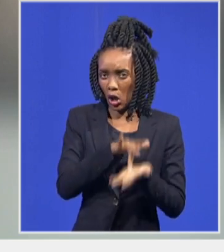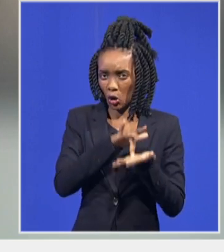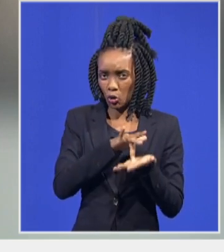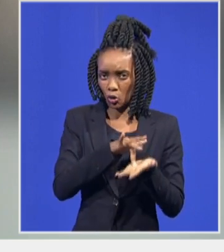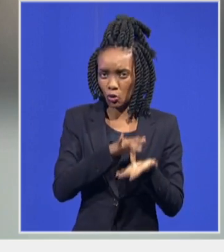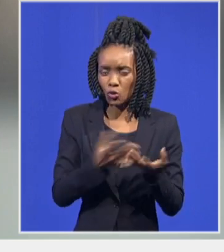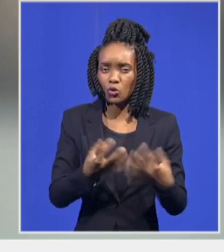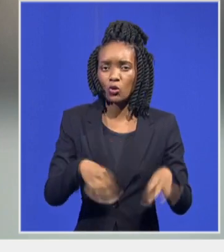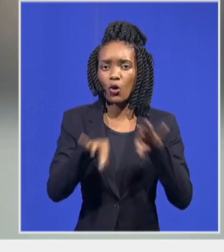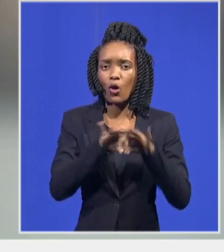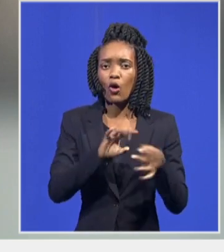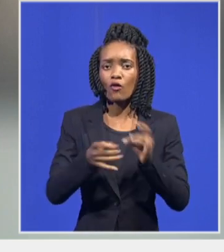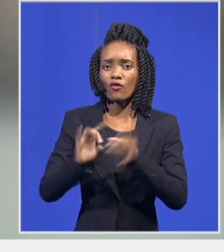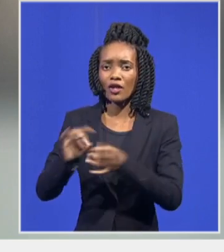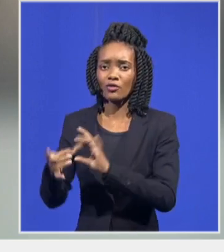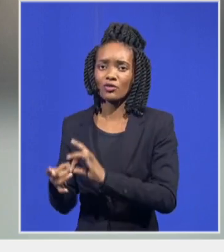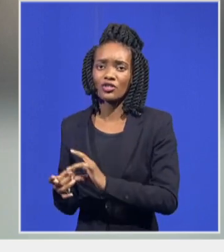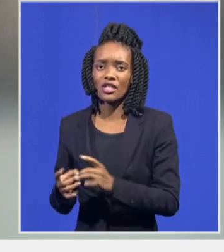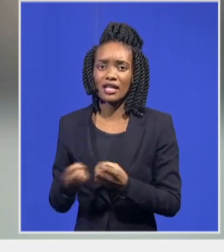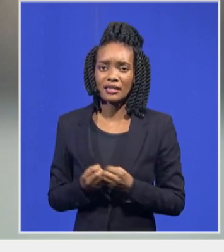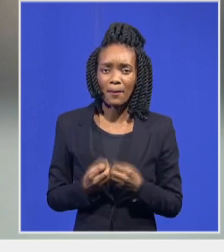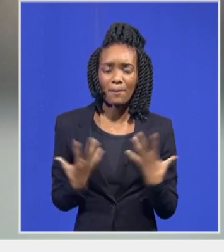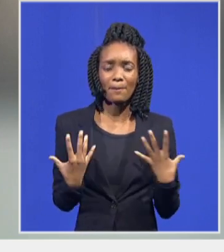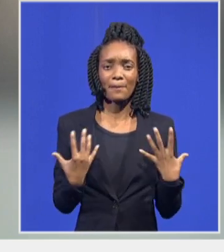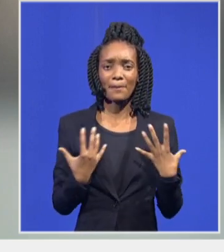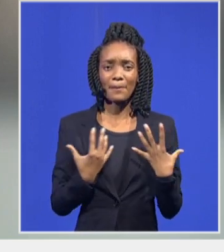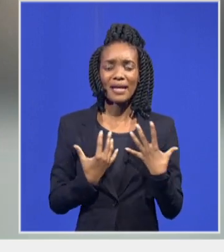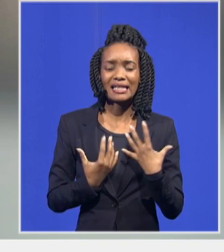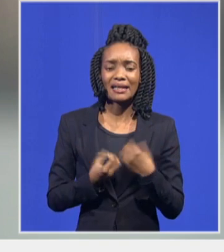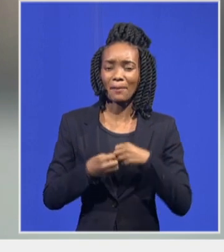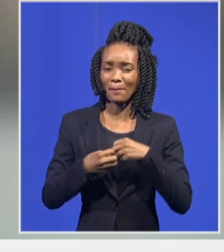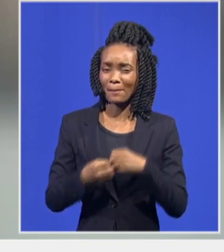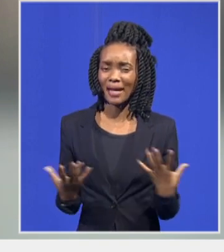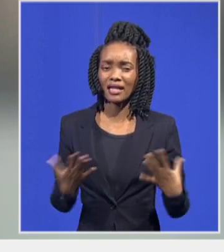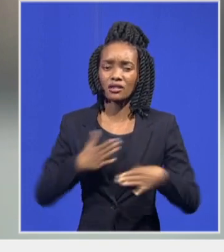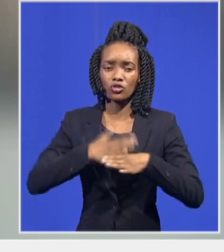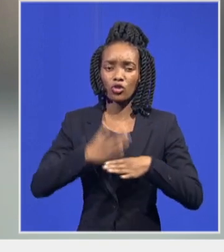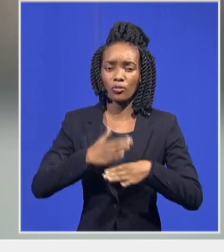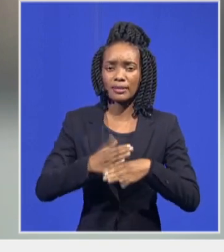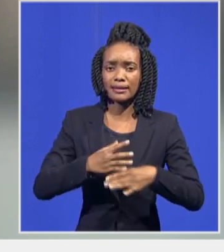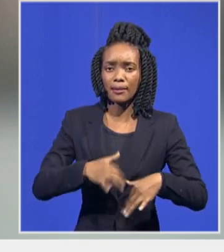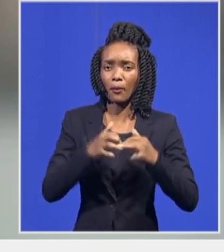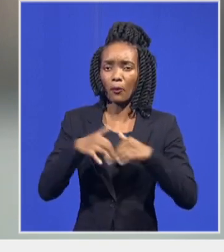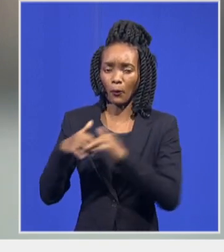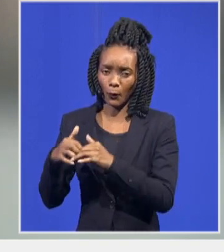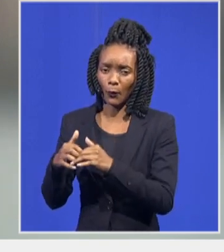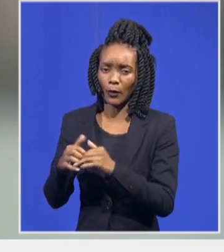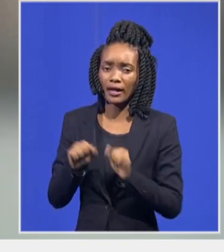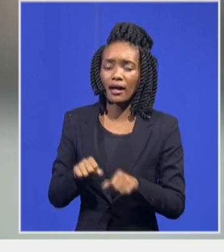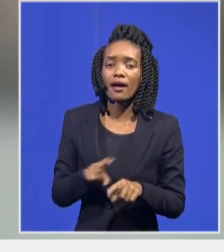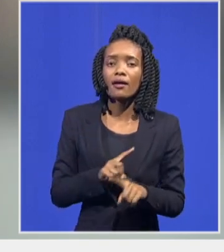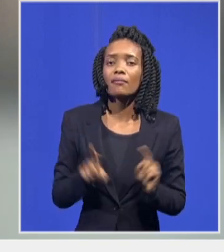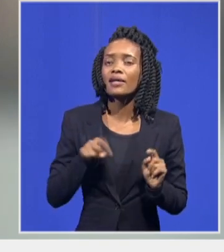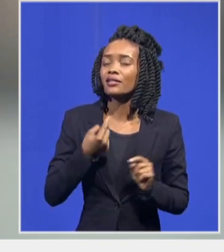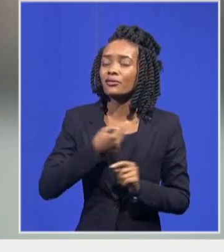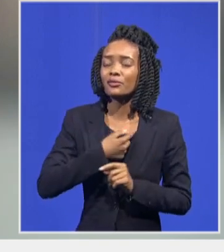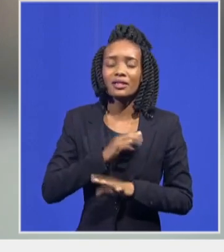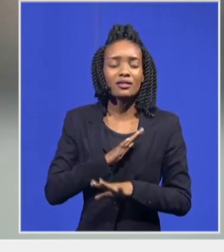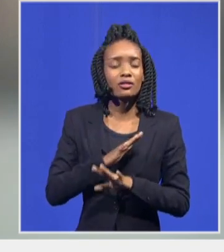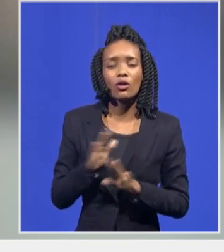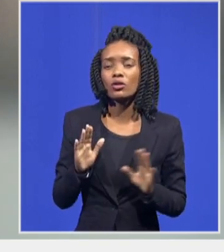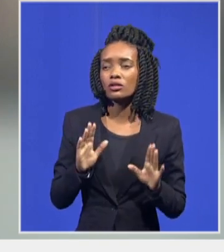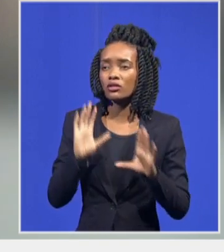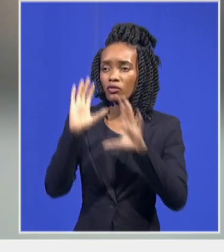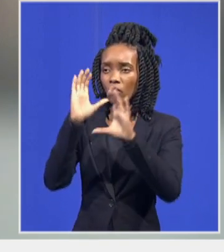100,000 jobs that are locked in there. But, we don't focus nearly enough on